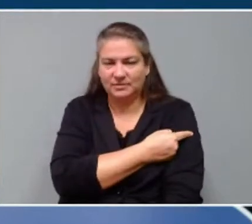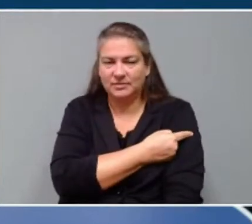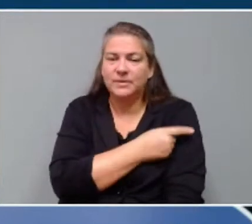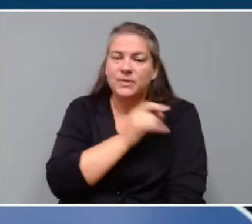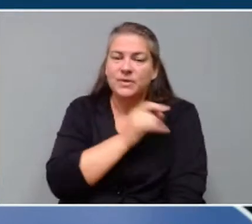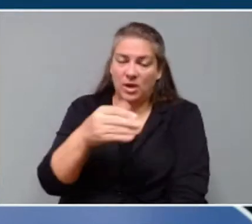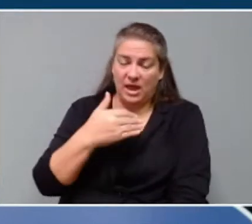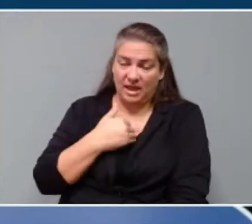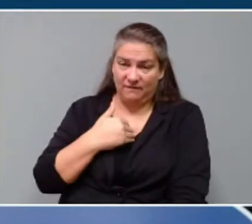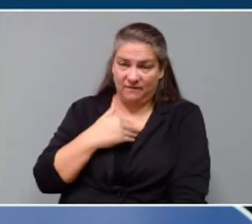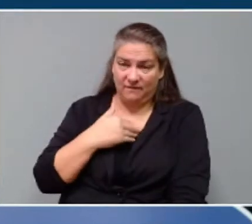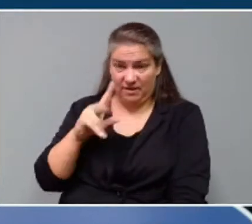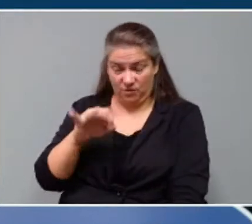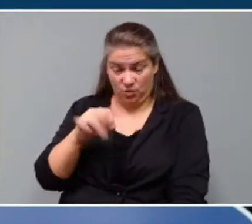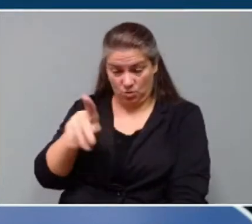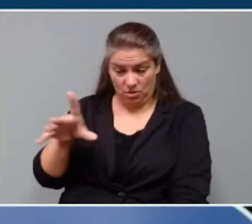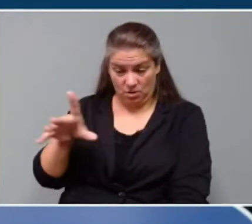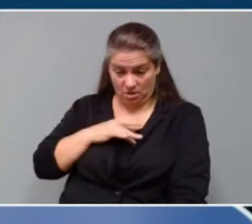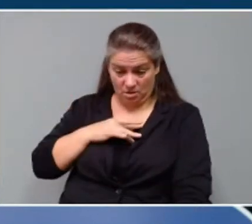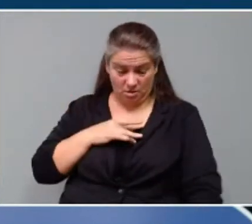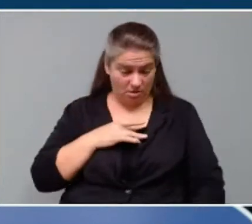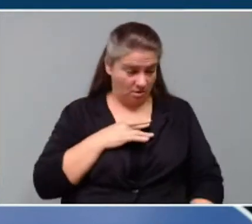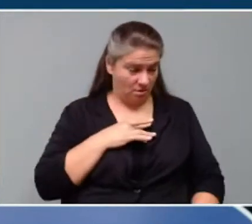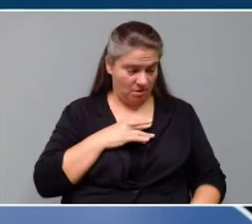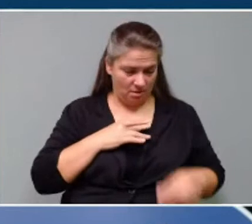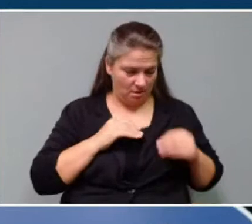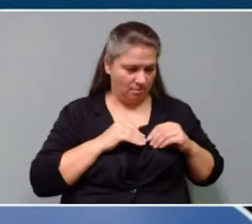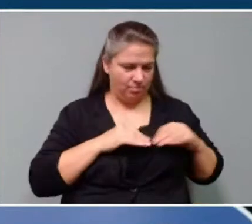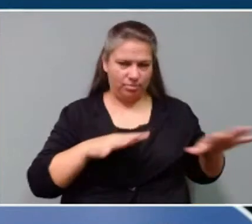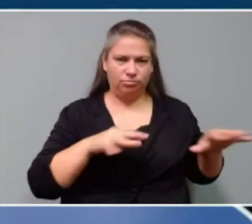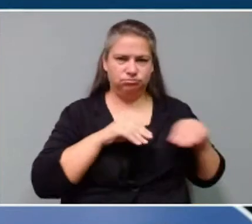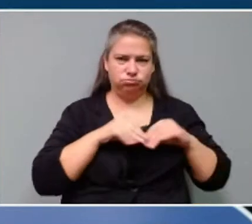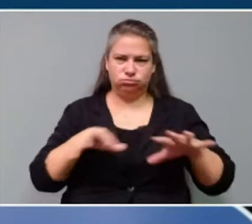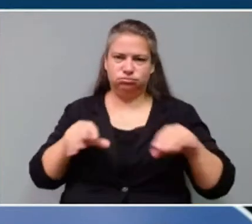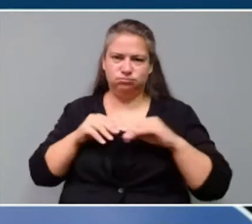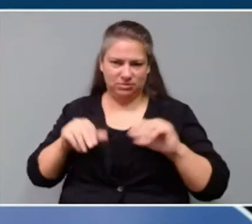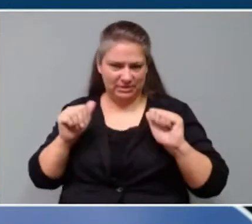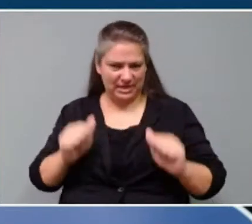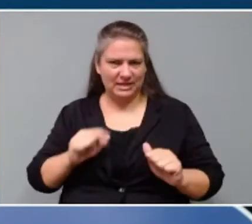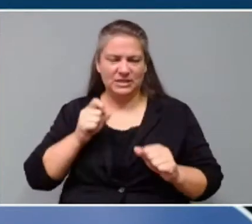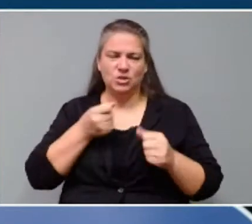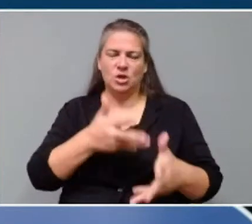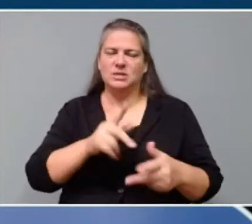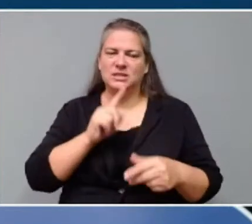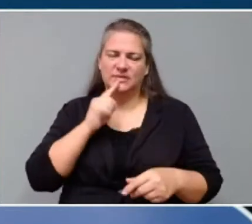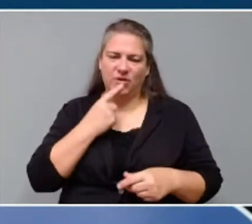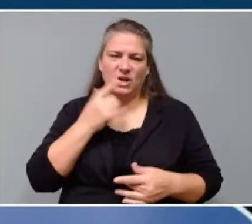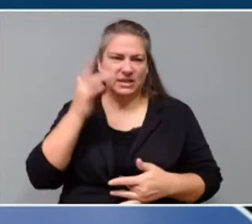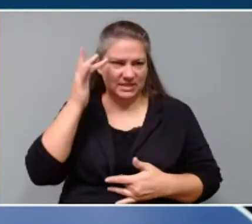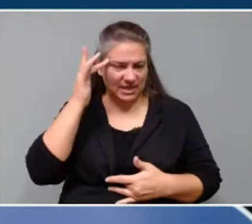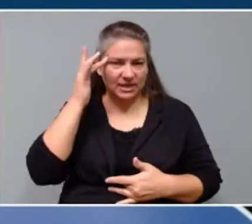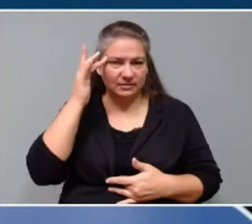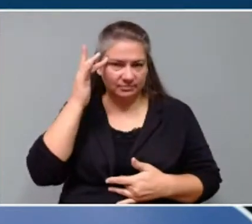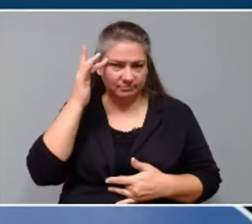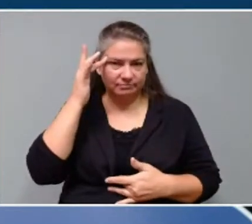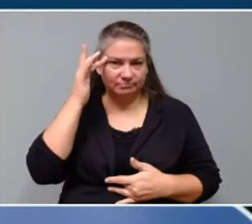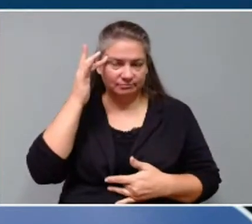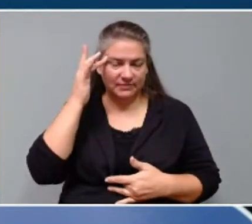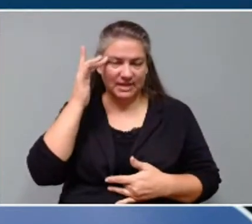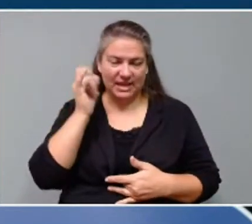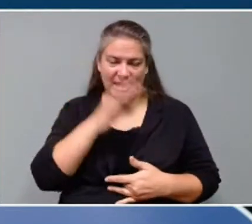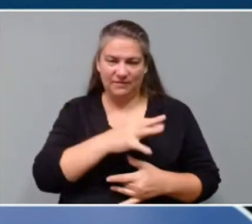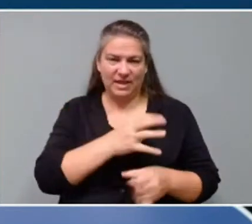virus, it is more likely than not that any person you run across can get severely ill if they get it from